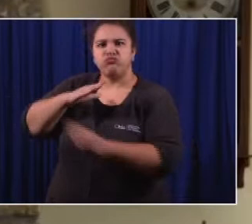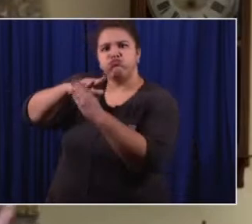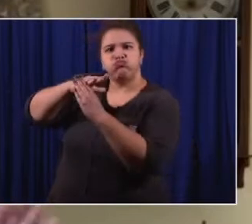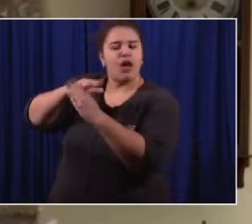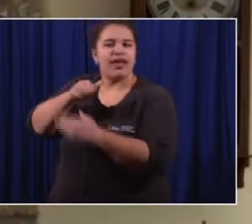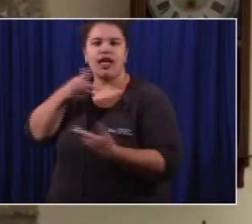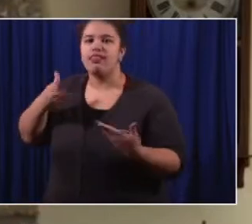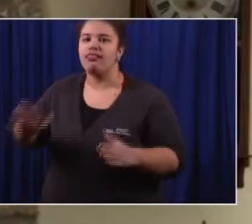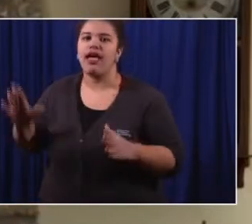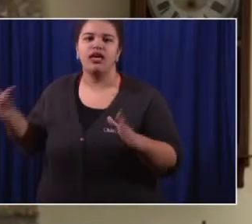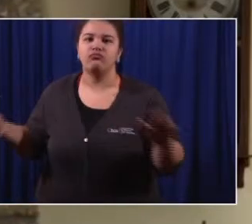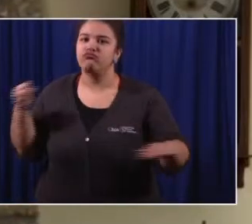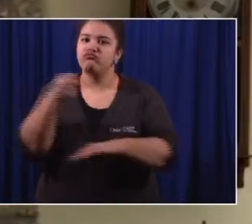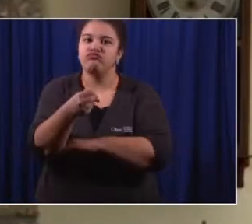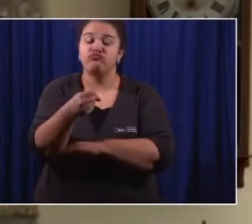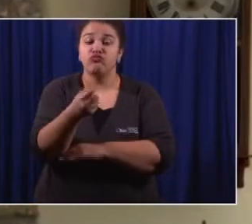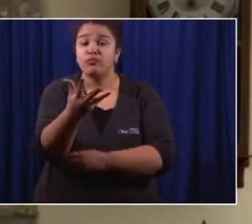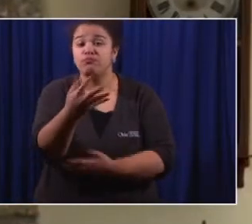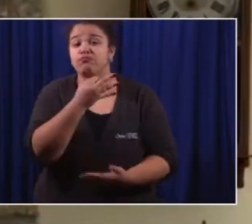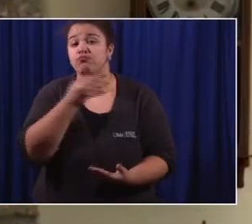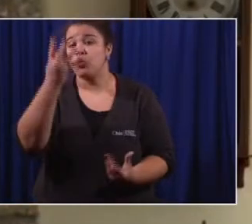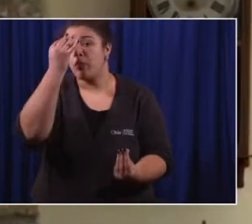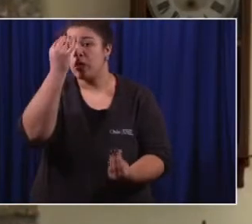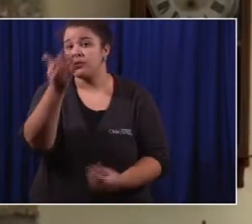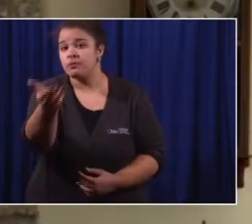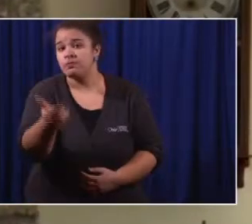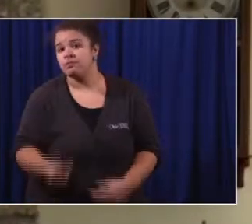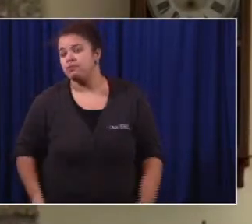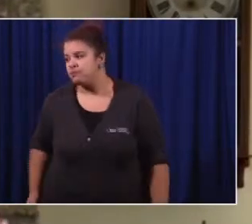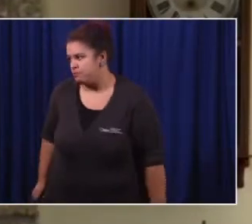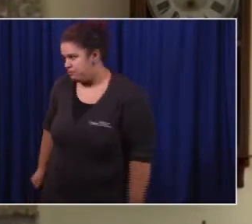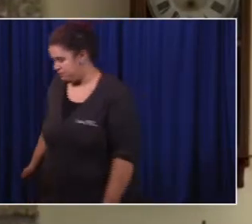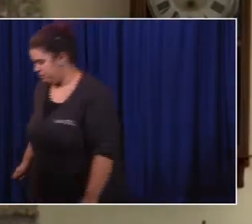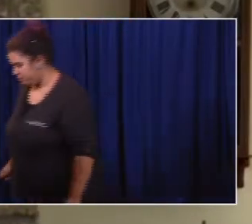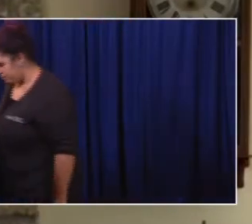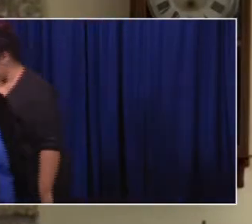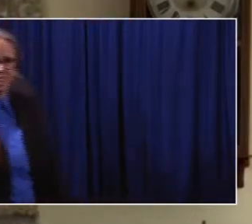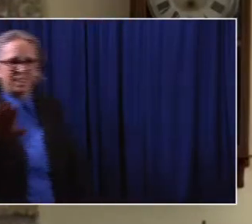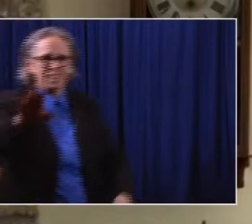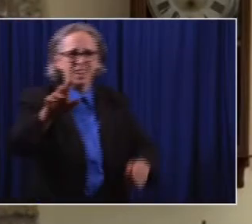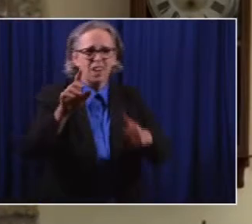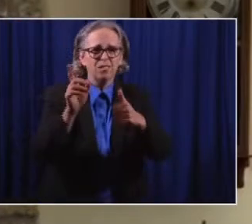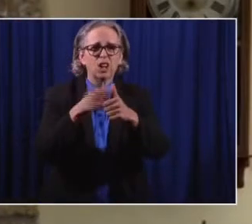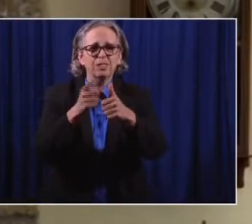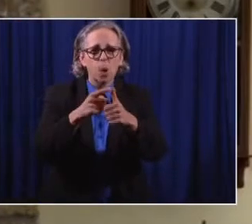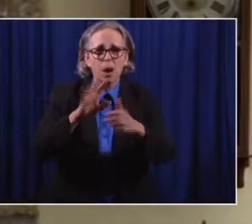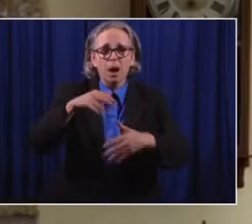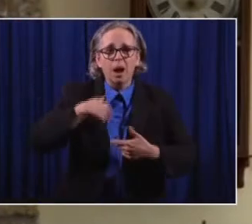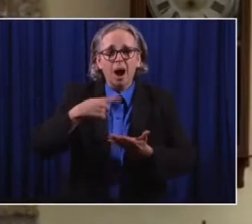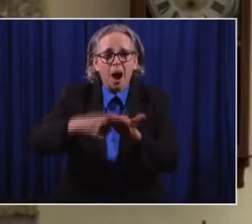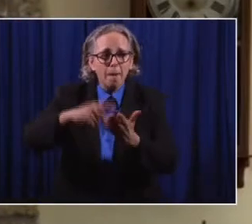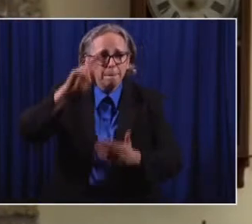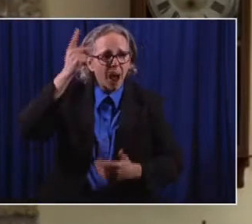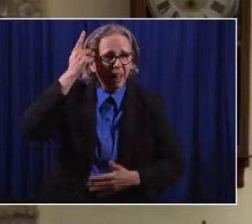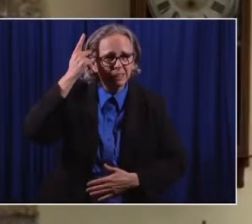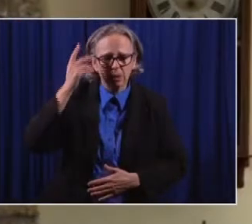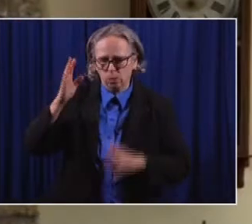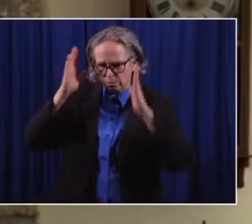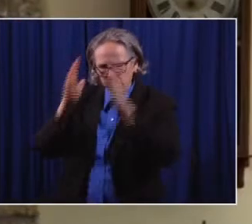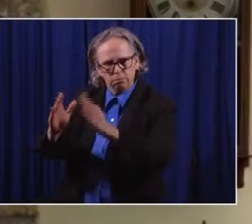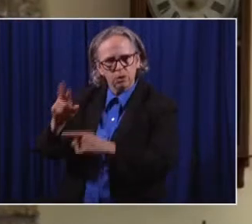putting aside decisions, put aside politics, ideology, her life story is an